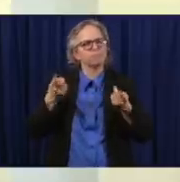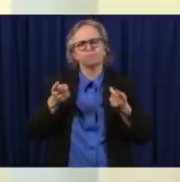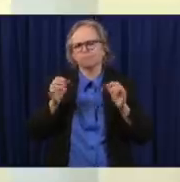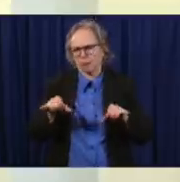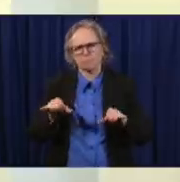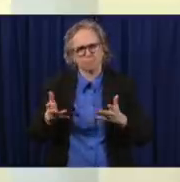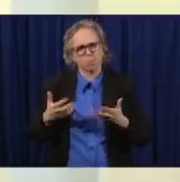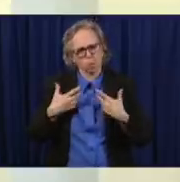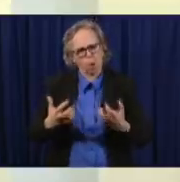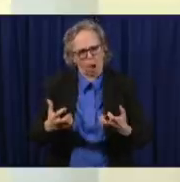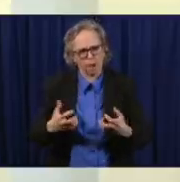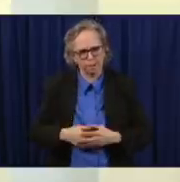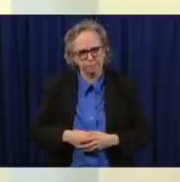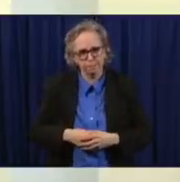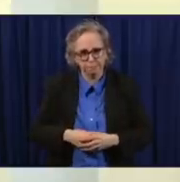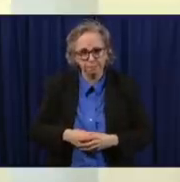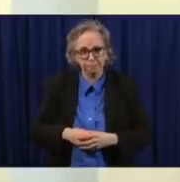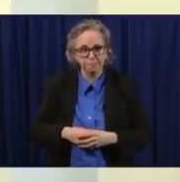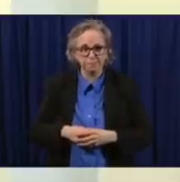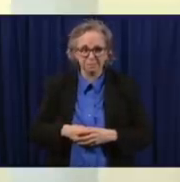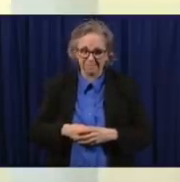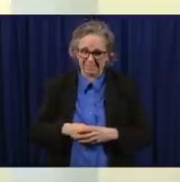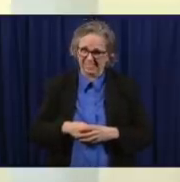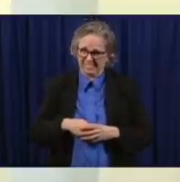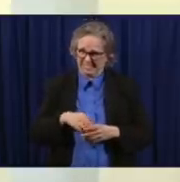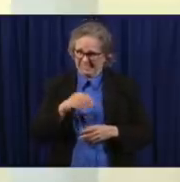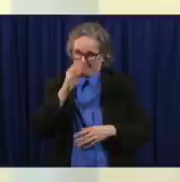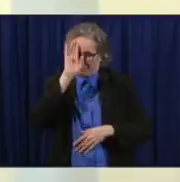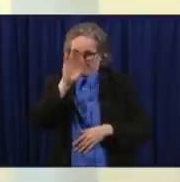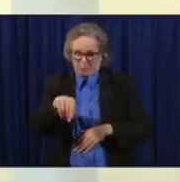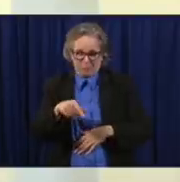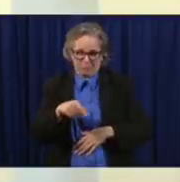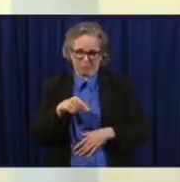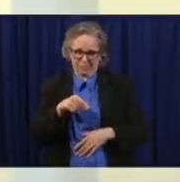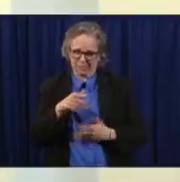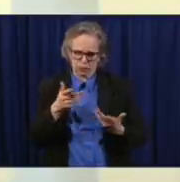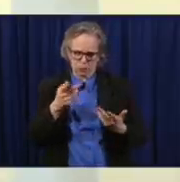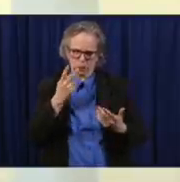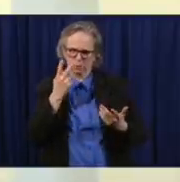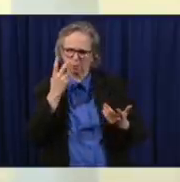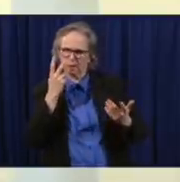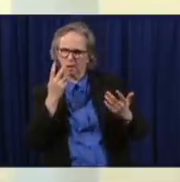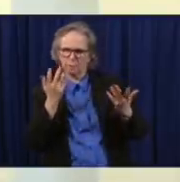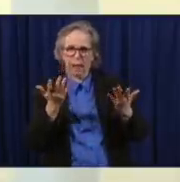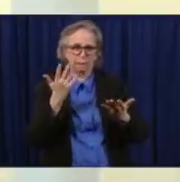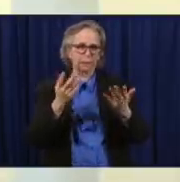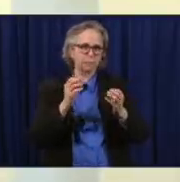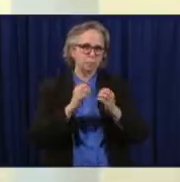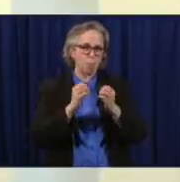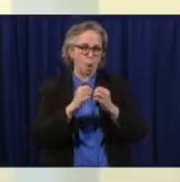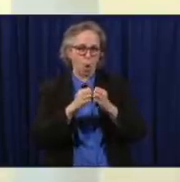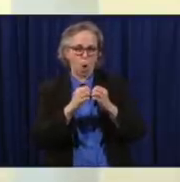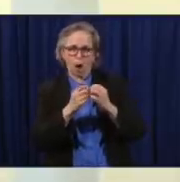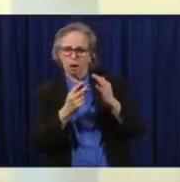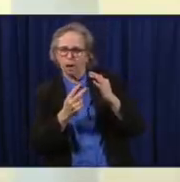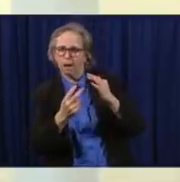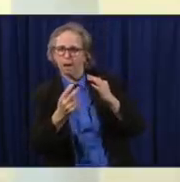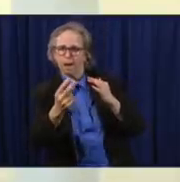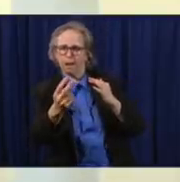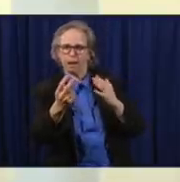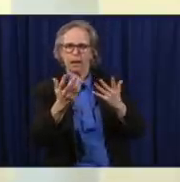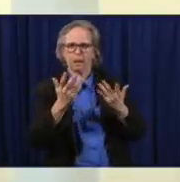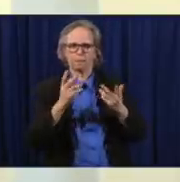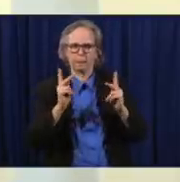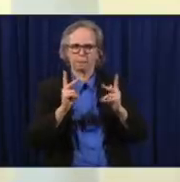from those sort of, less of that to increasingly, things where you have more and more contact. And so that's